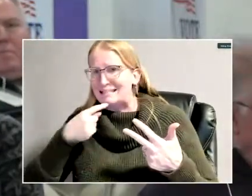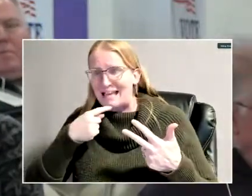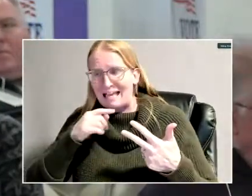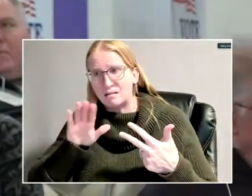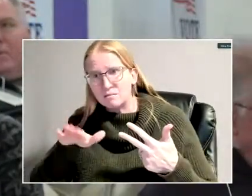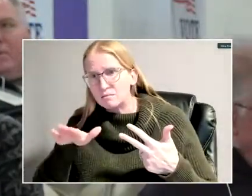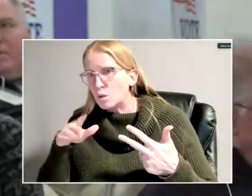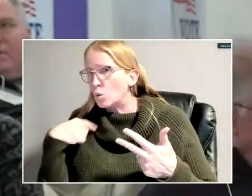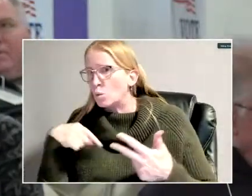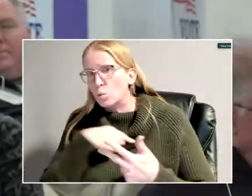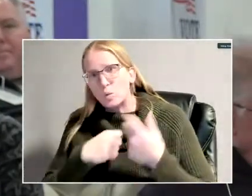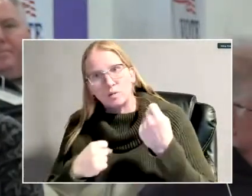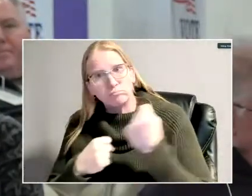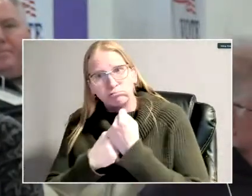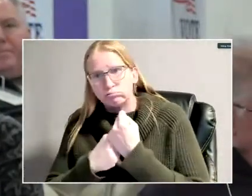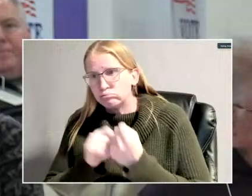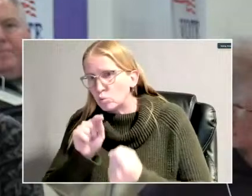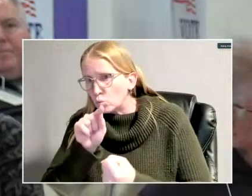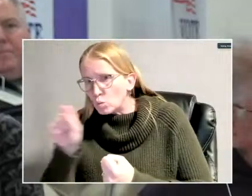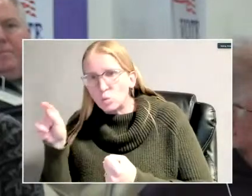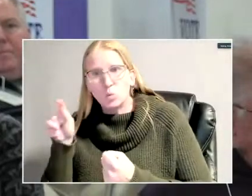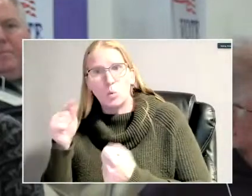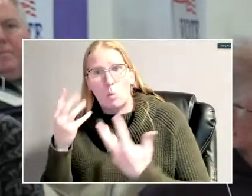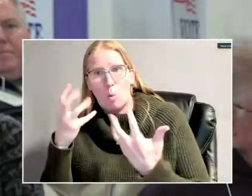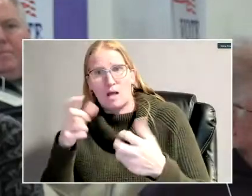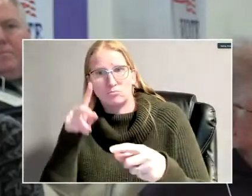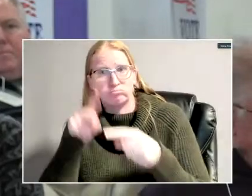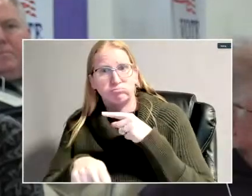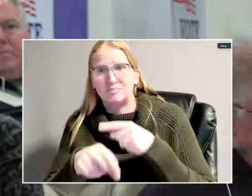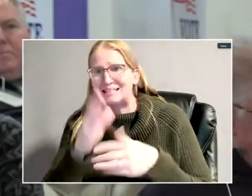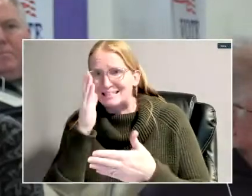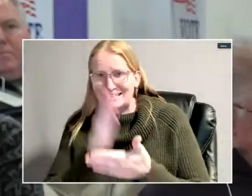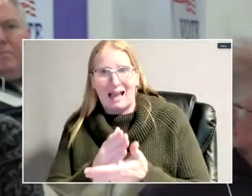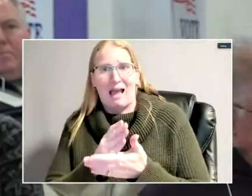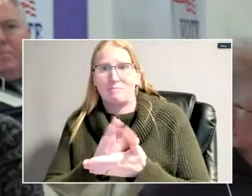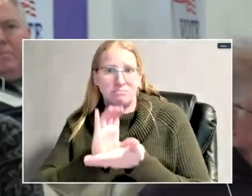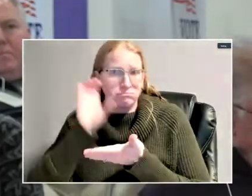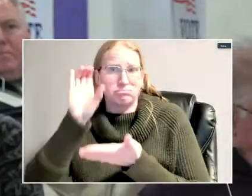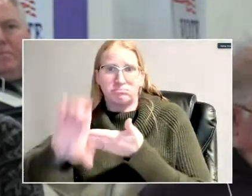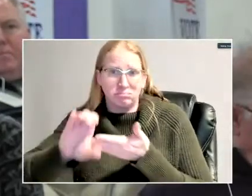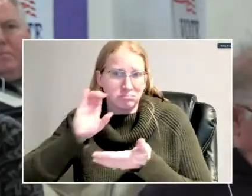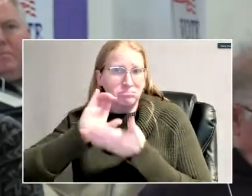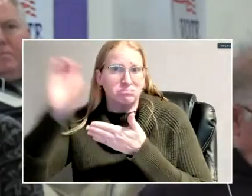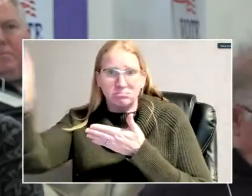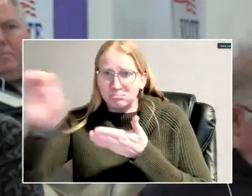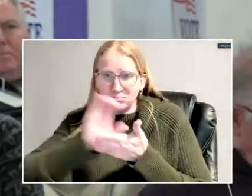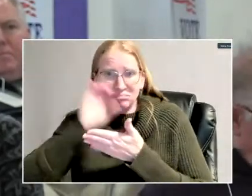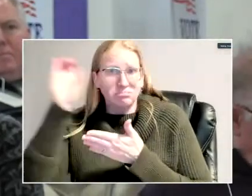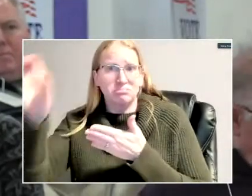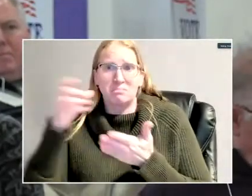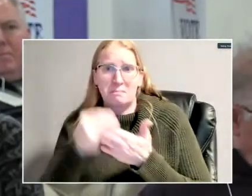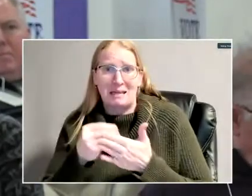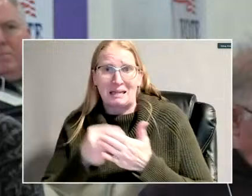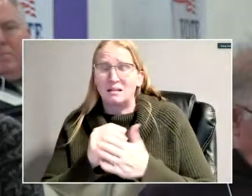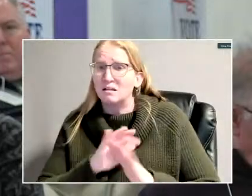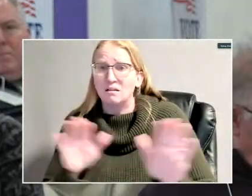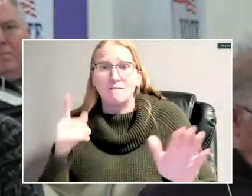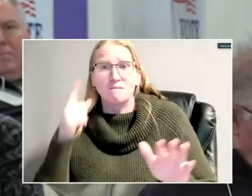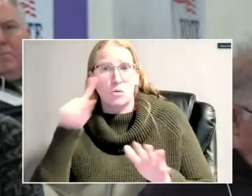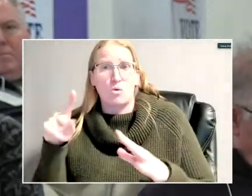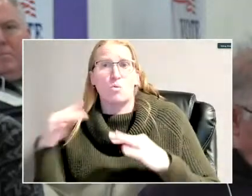keep urging them forward to do what they can to get a ceasefire and